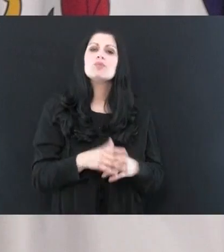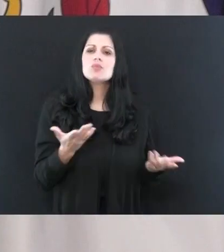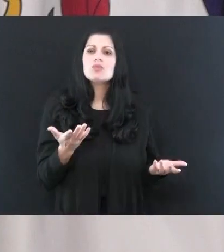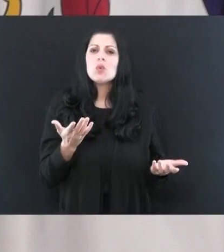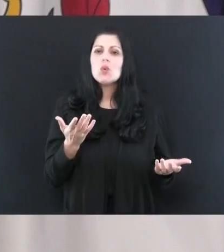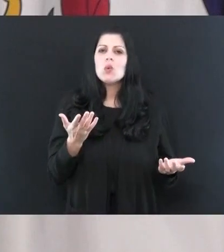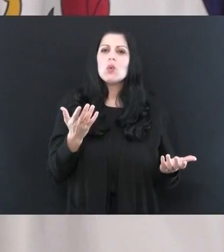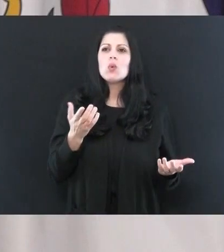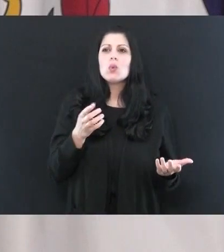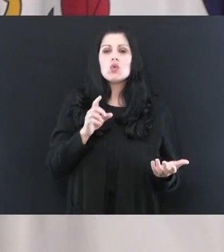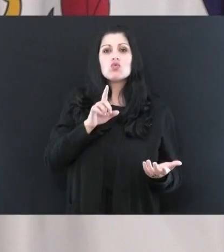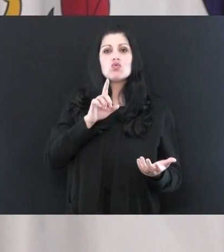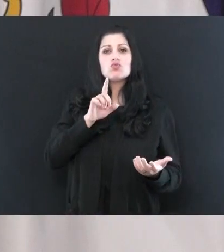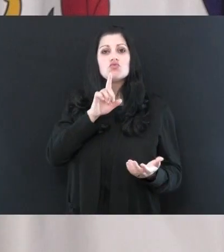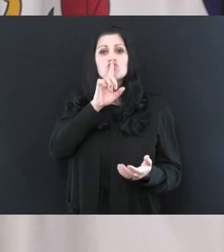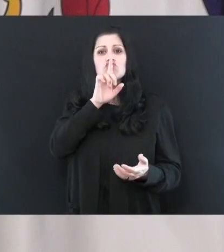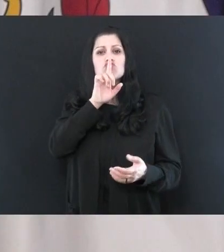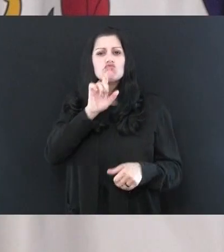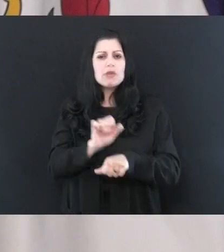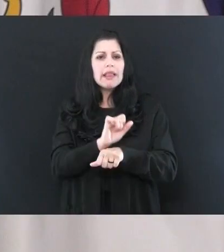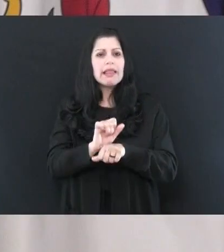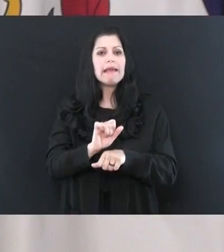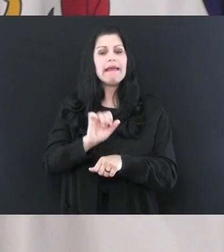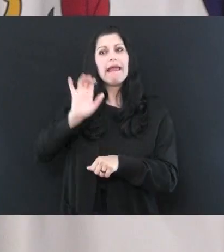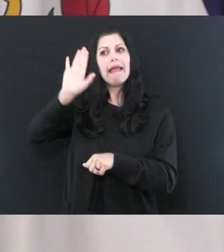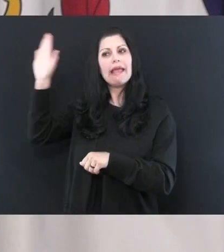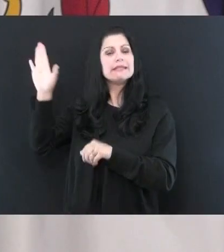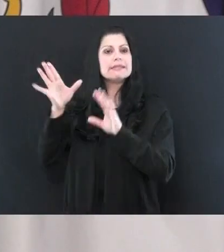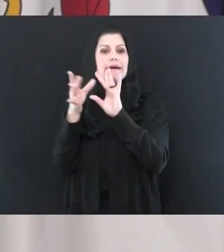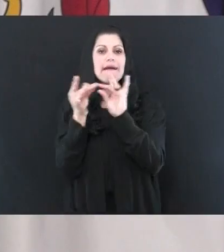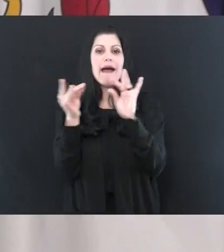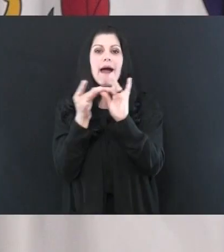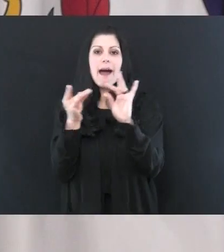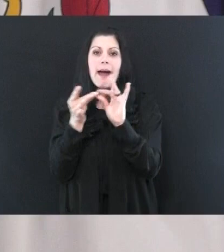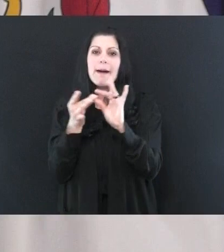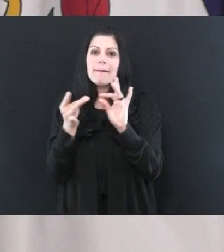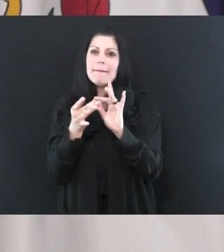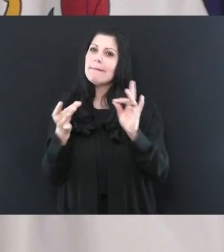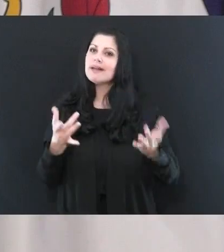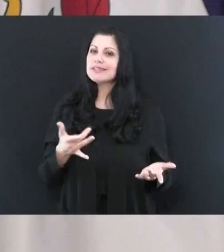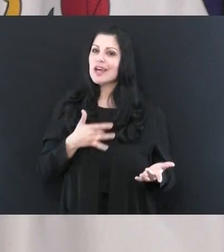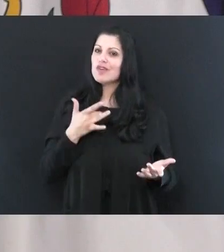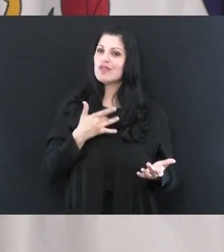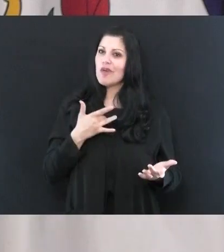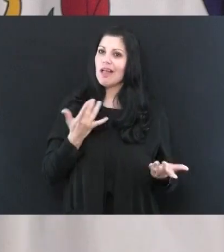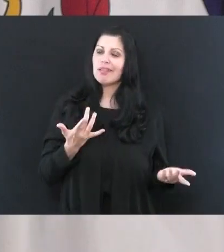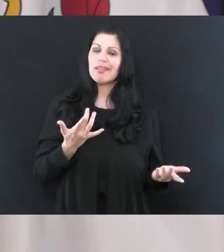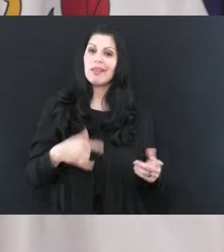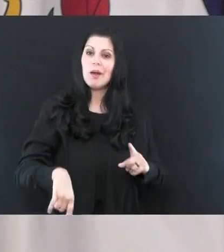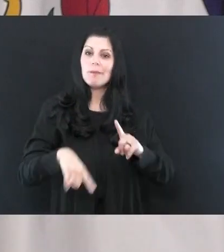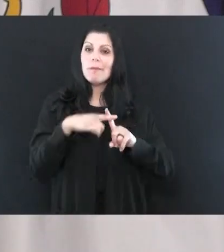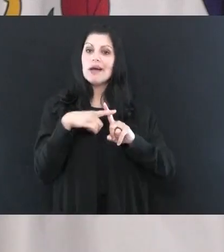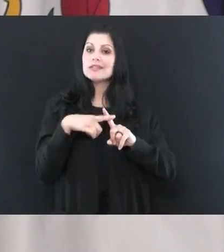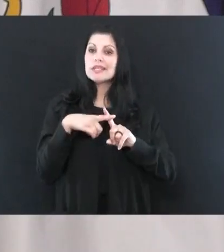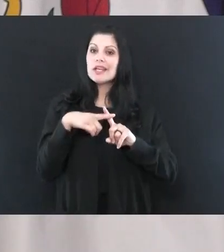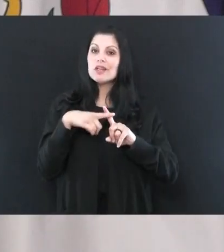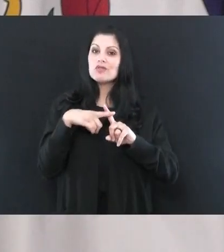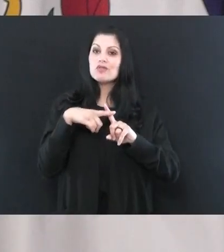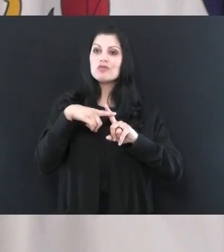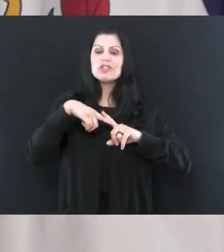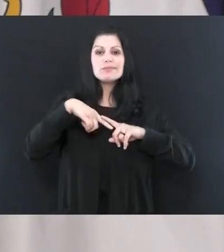think his words were really good in him saying, a leader